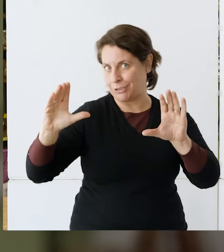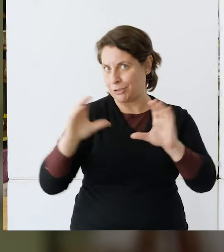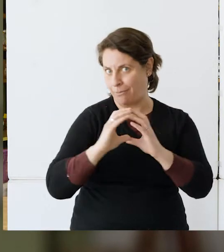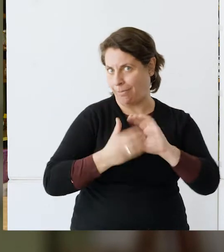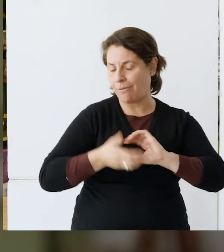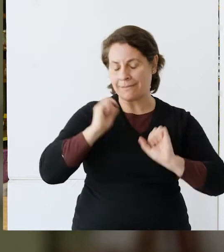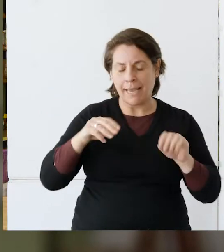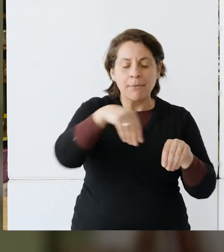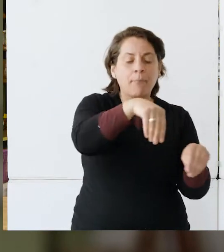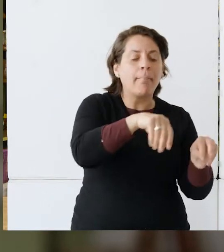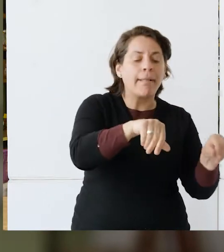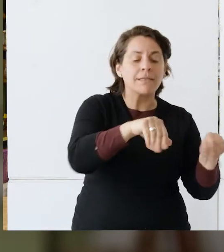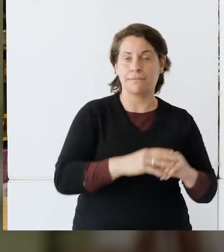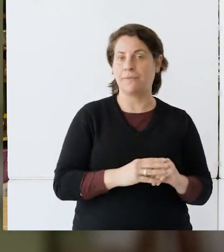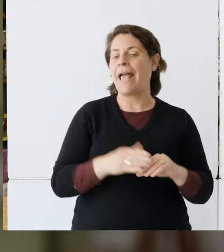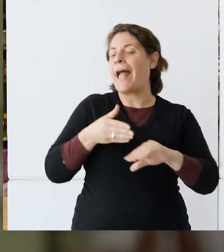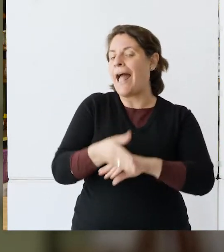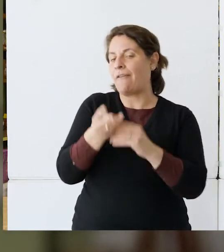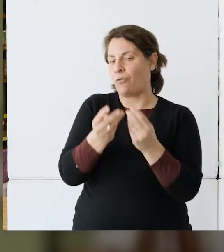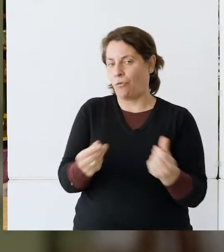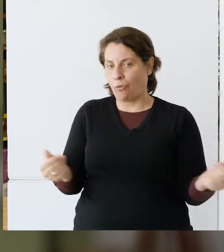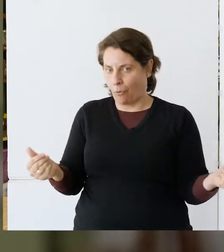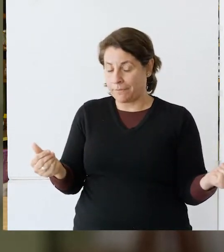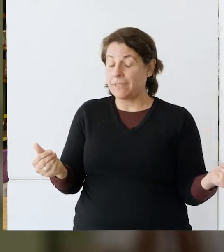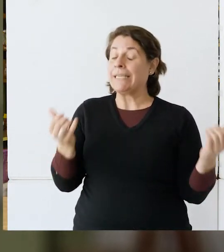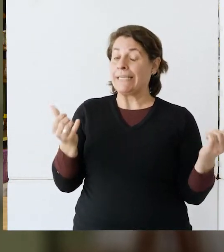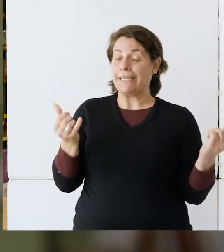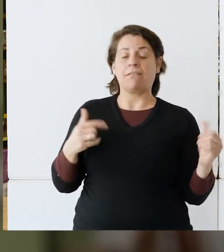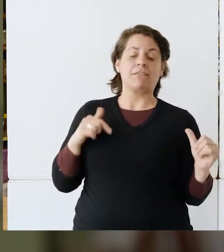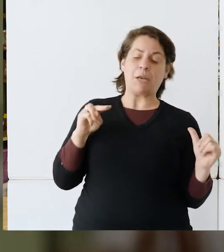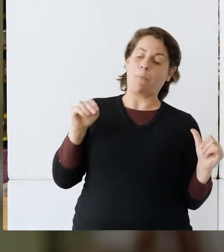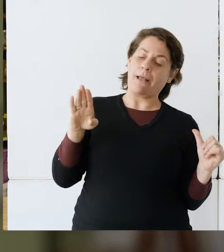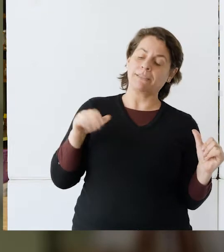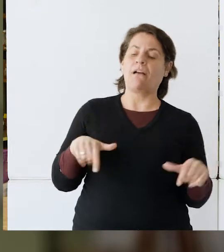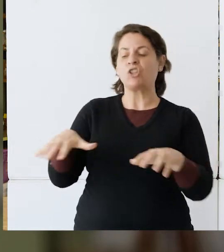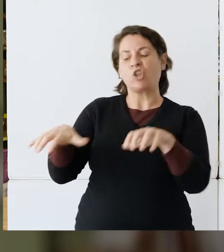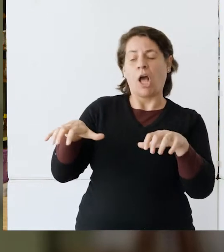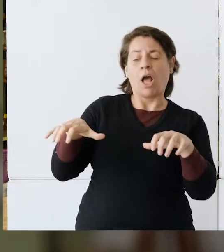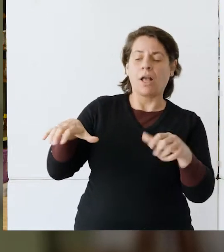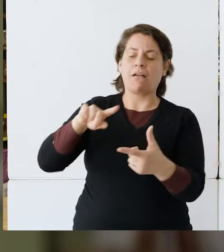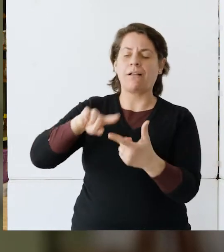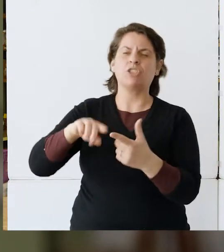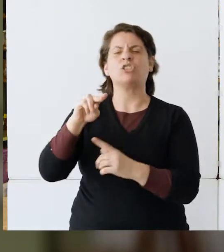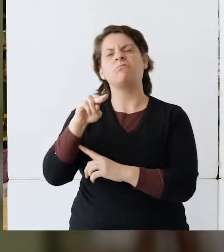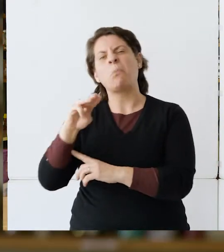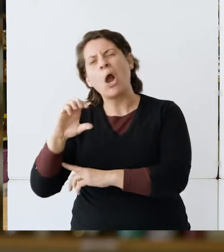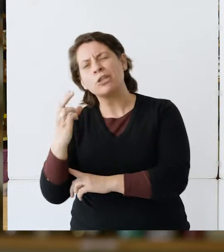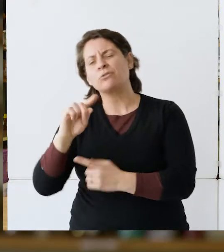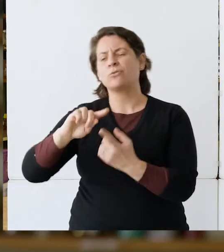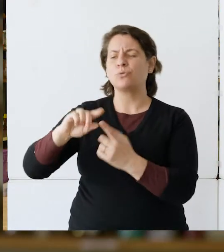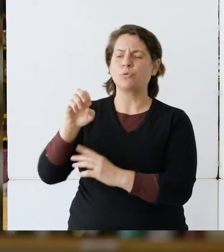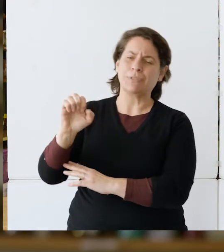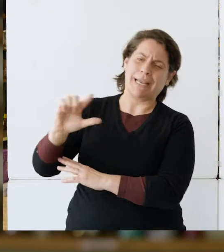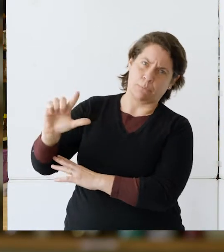in the springtime there tends to be a lot of rain and sunshine. And rain and sunshine is what a seed needs to grow. Once a